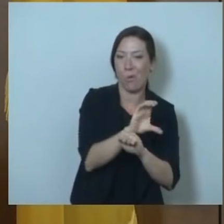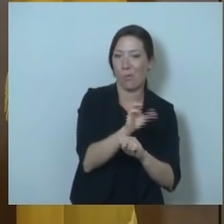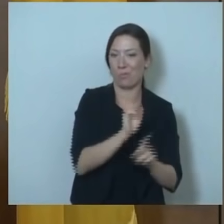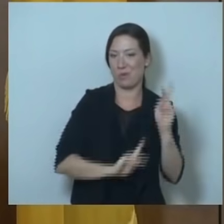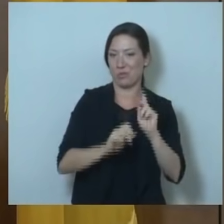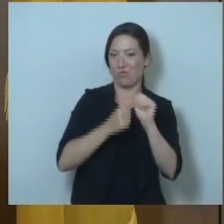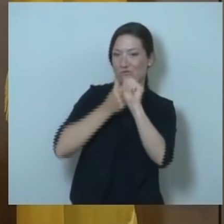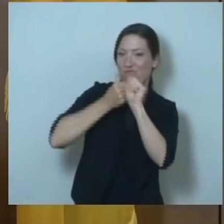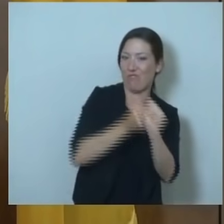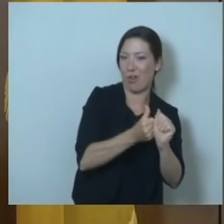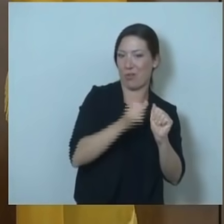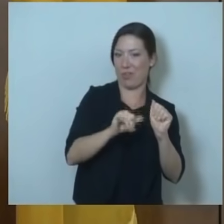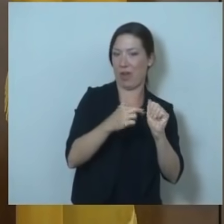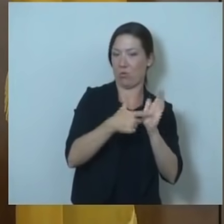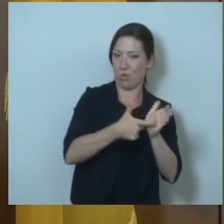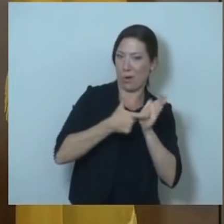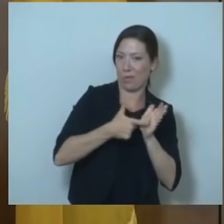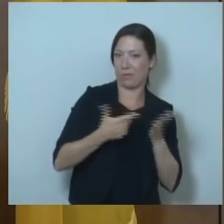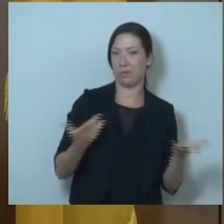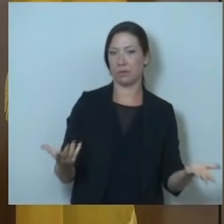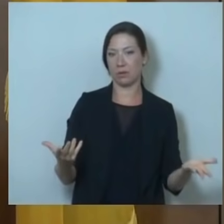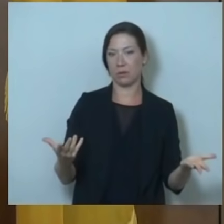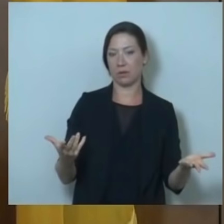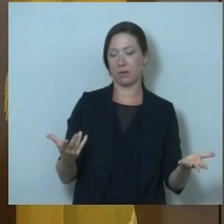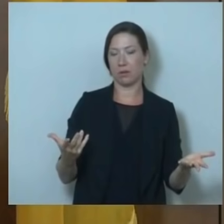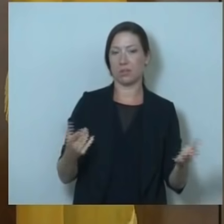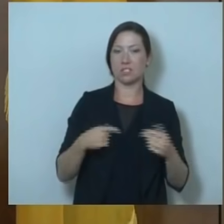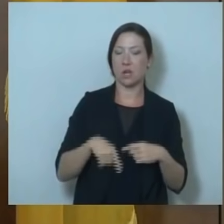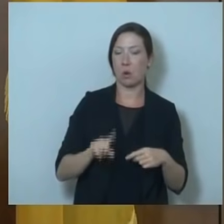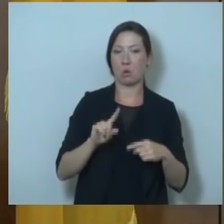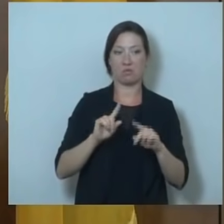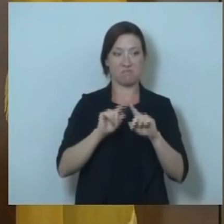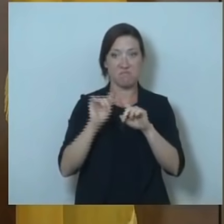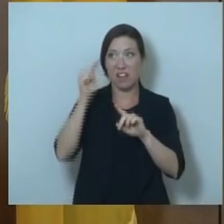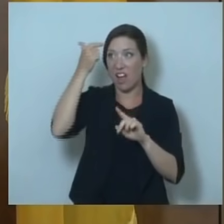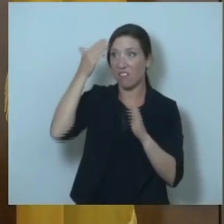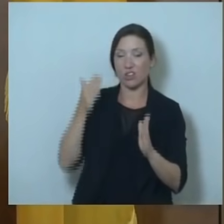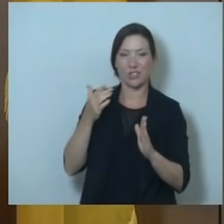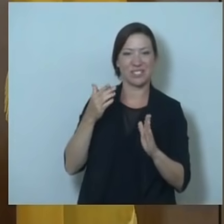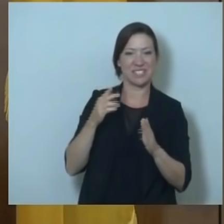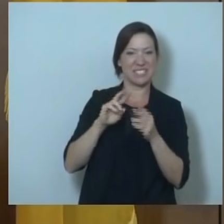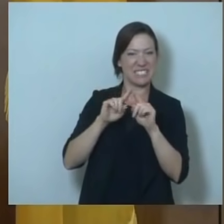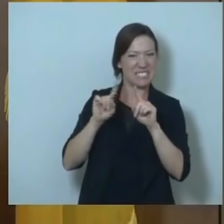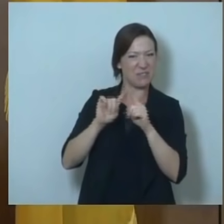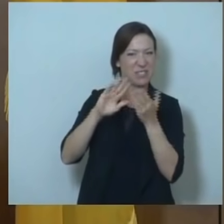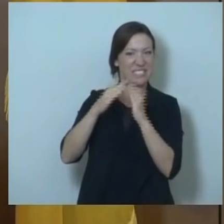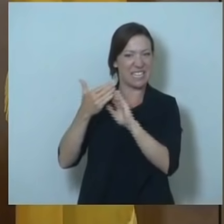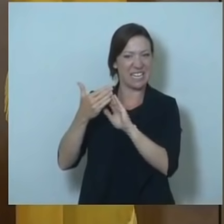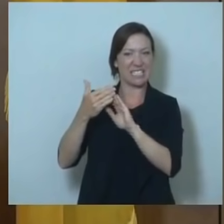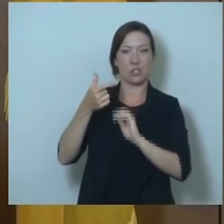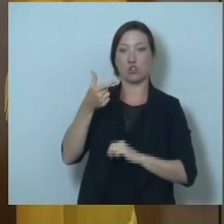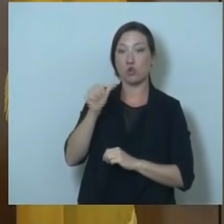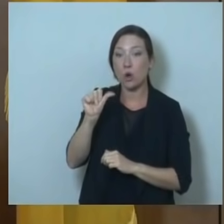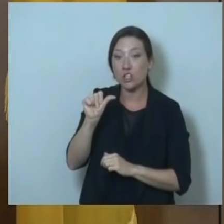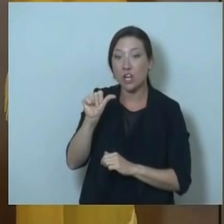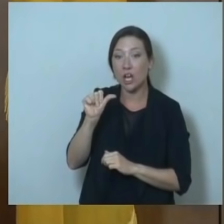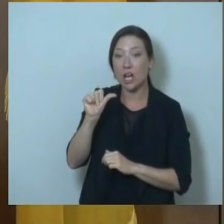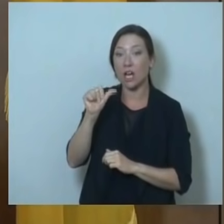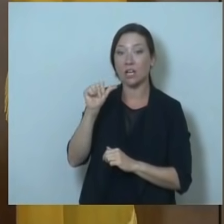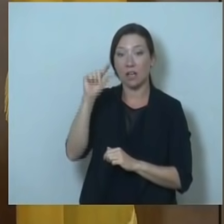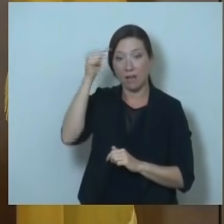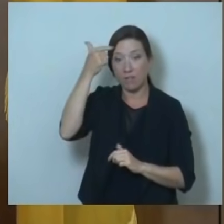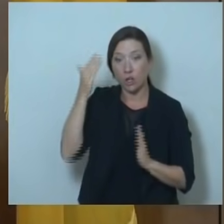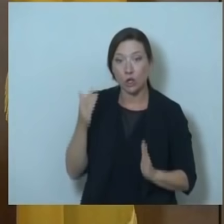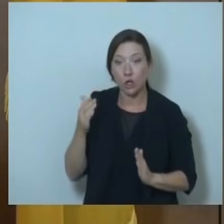that you've just identified and meeting with those governors and talking with them, including Georgia's governor, Governor Kemp, Illinois'